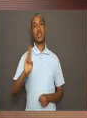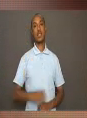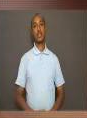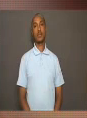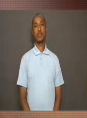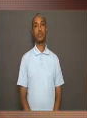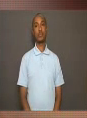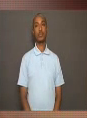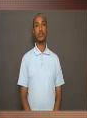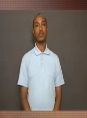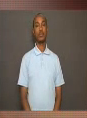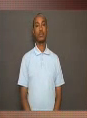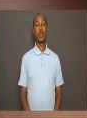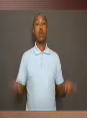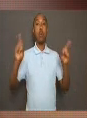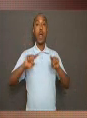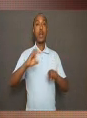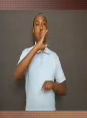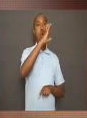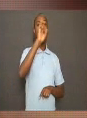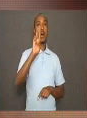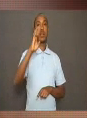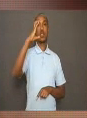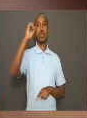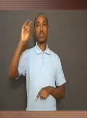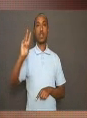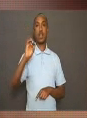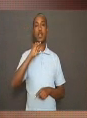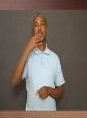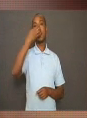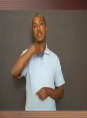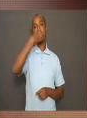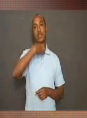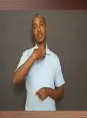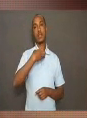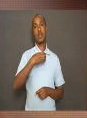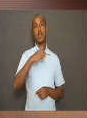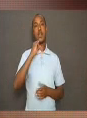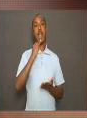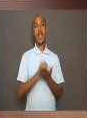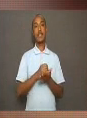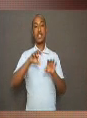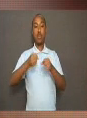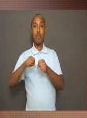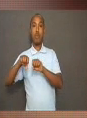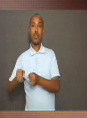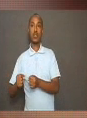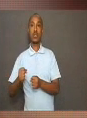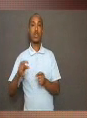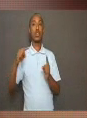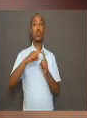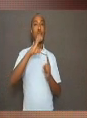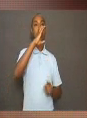dioxide. When copper 2 carbonate is heated, it decomposes to